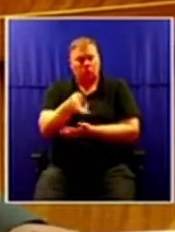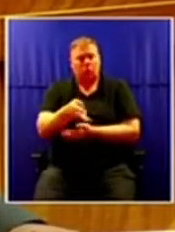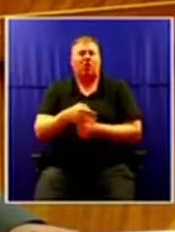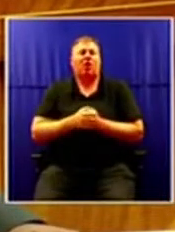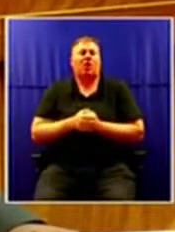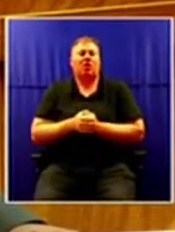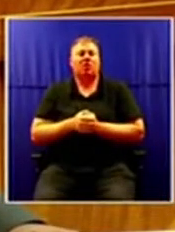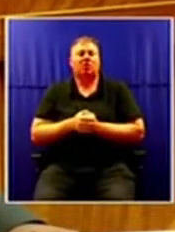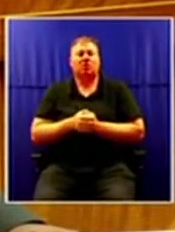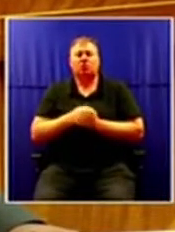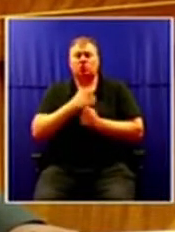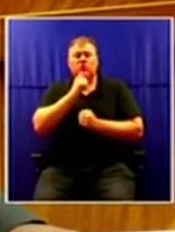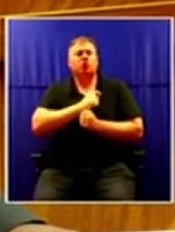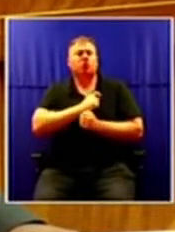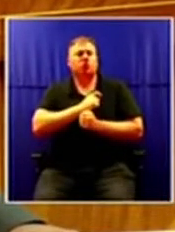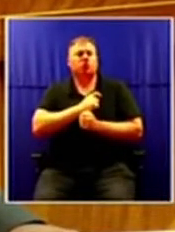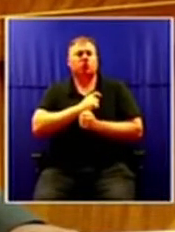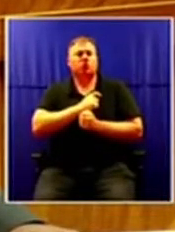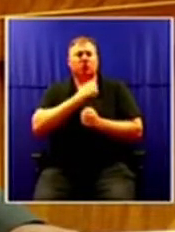rise.